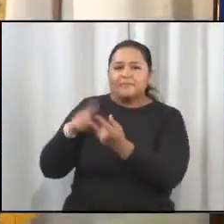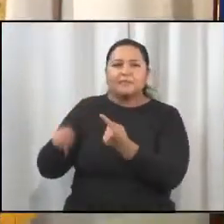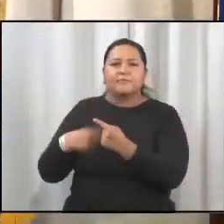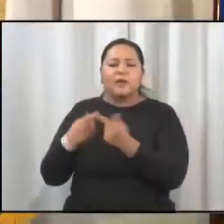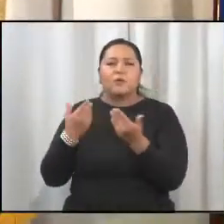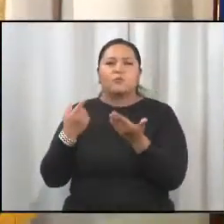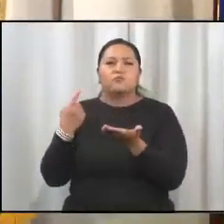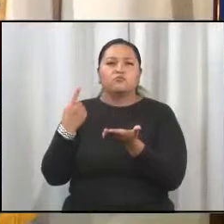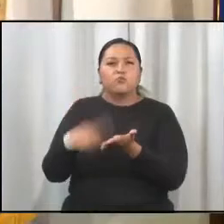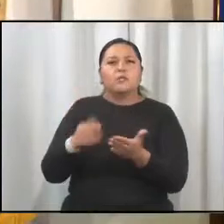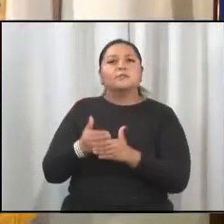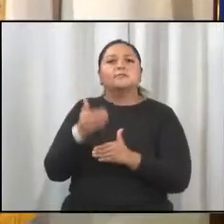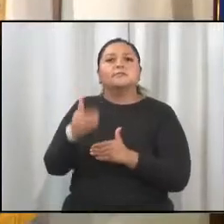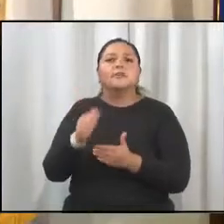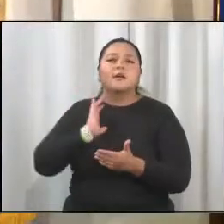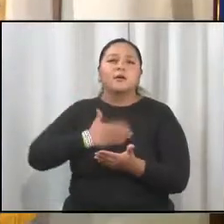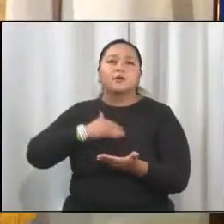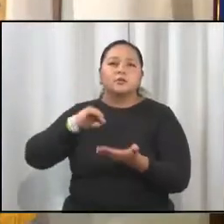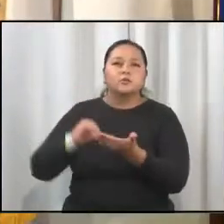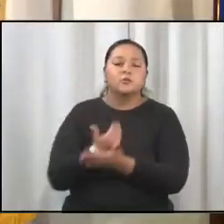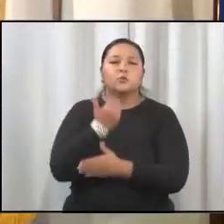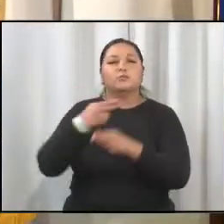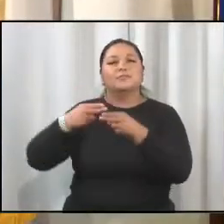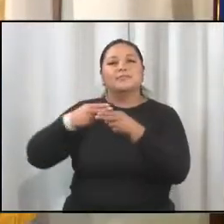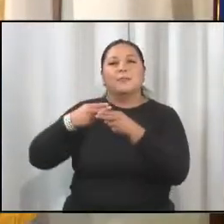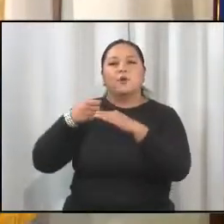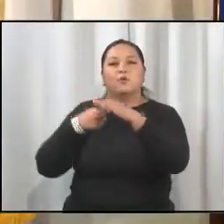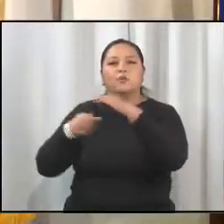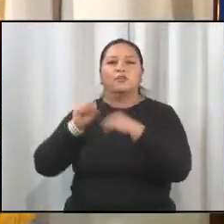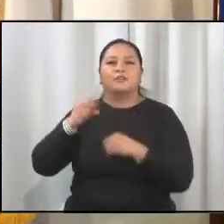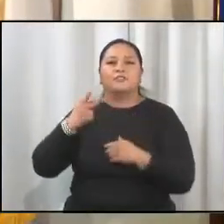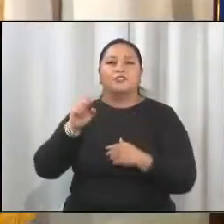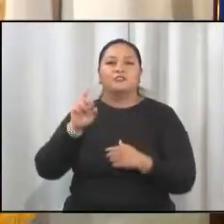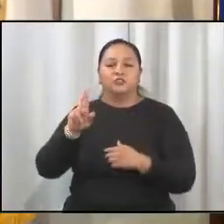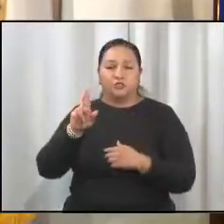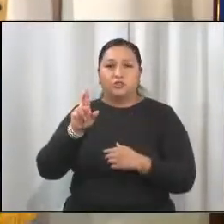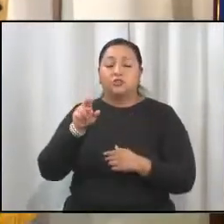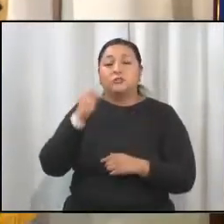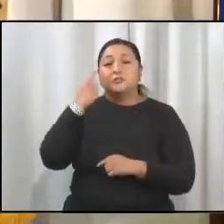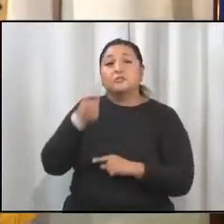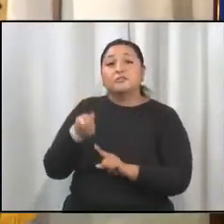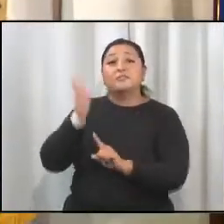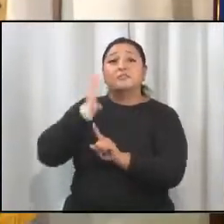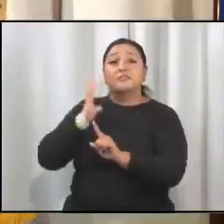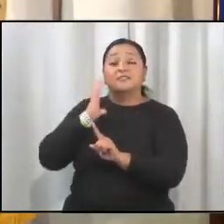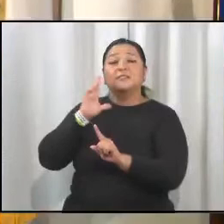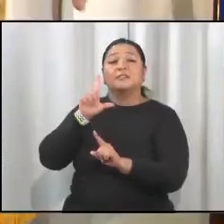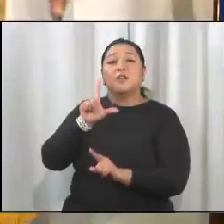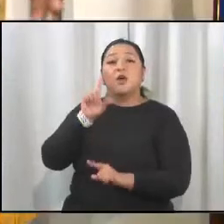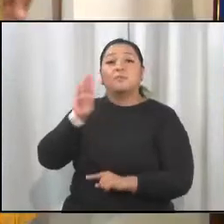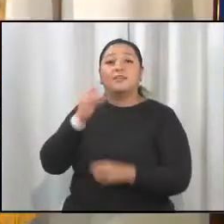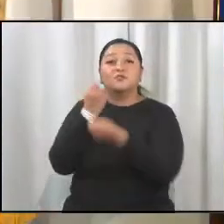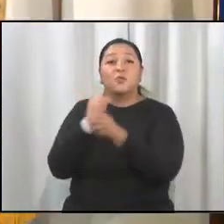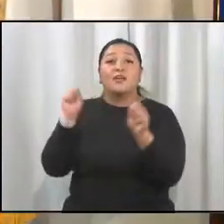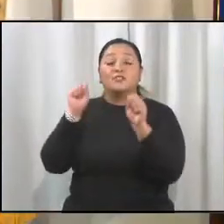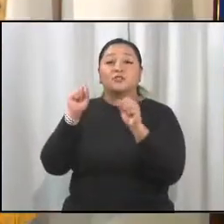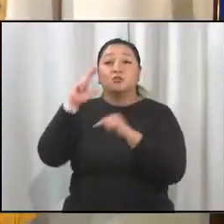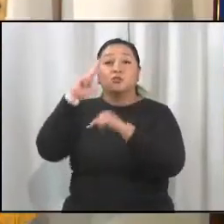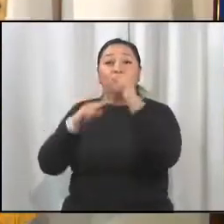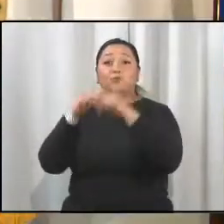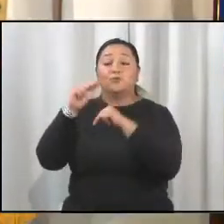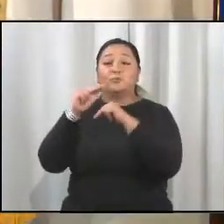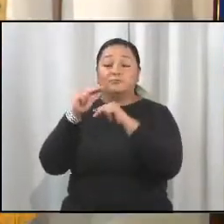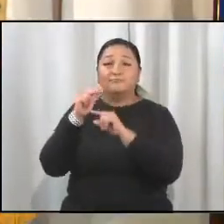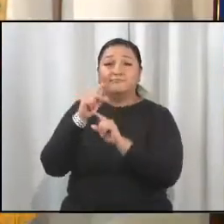shelter located at 702 West Anaheim Street, the site formerly occupied by the Long Beach Rescue Mission. Last Thursday,